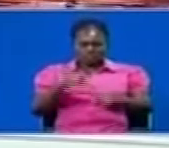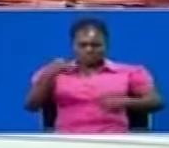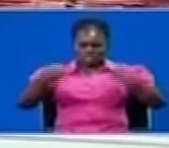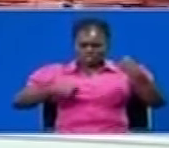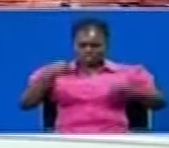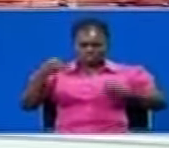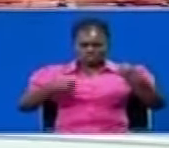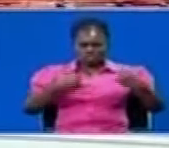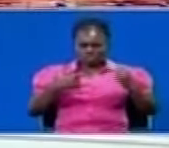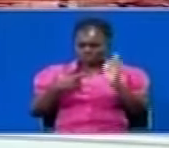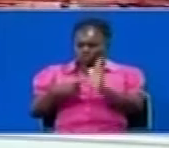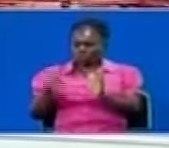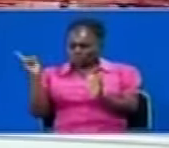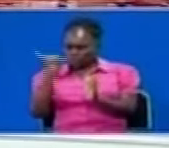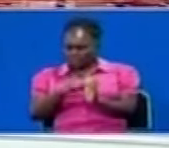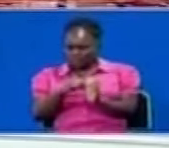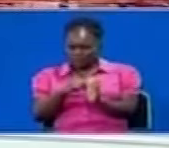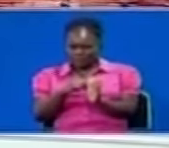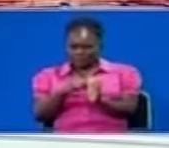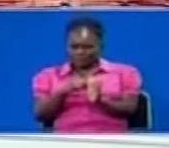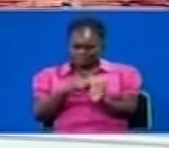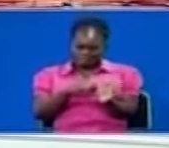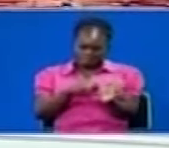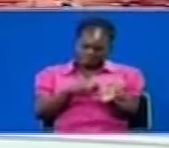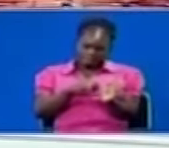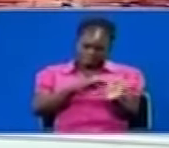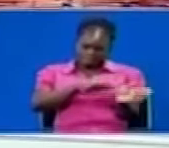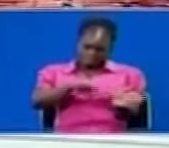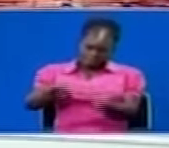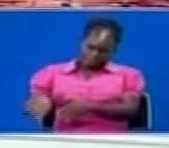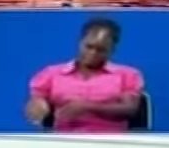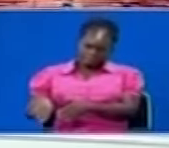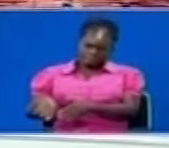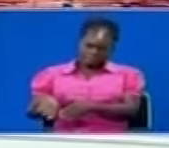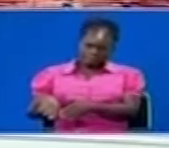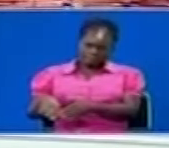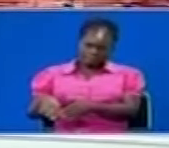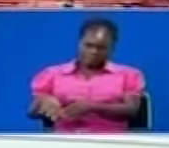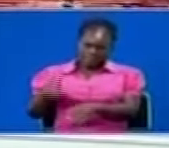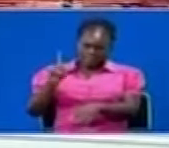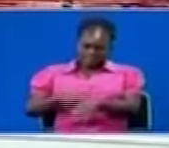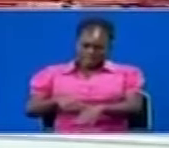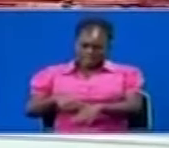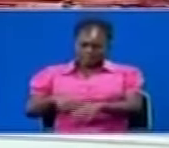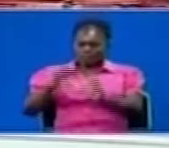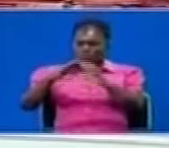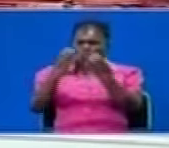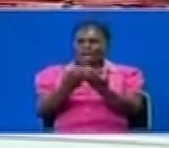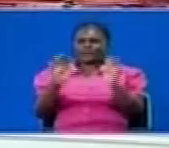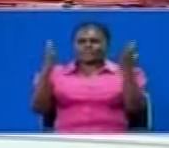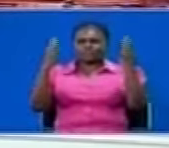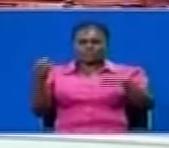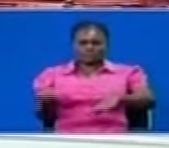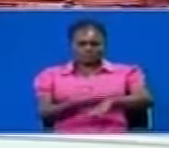as she demonstrates there in the Zumba class. Let's move on now. And as the world marks Cancer Day, 14-year-old